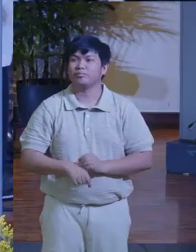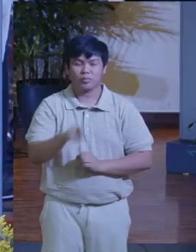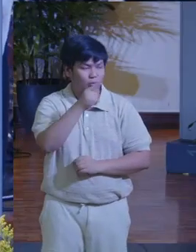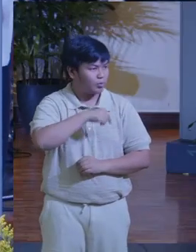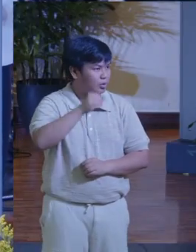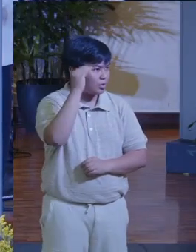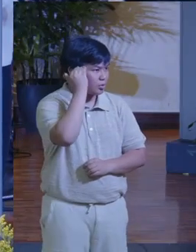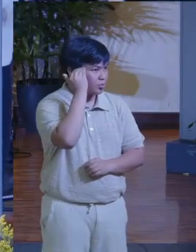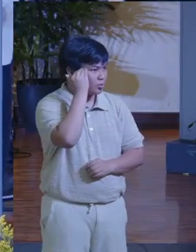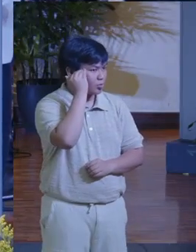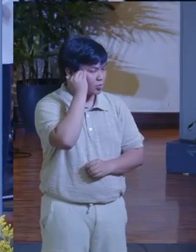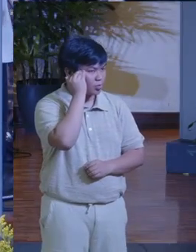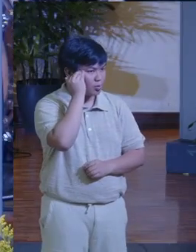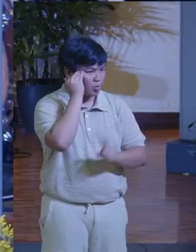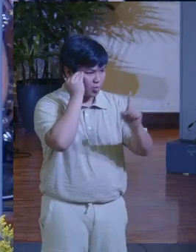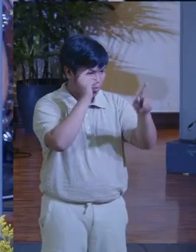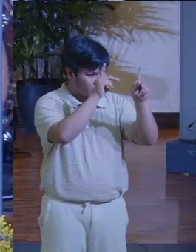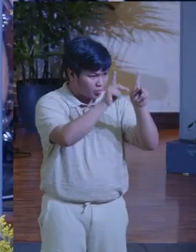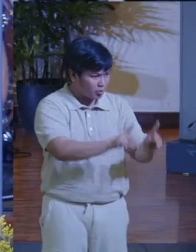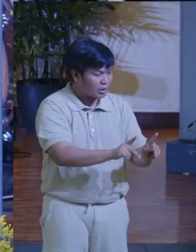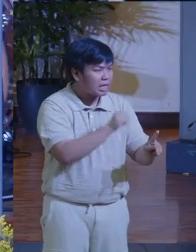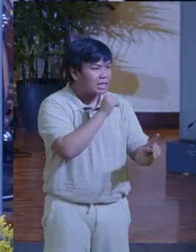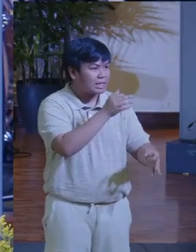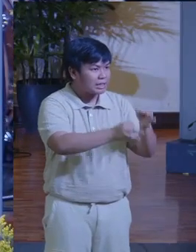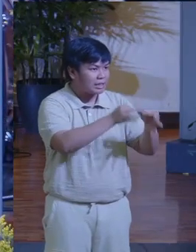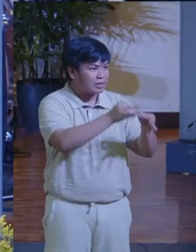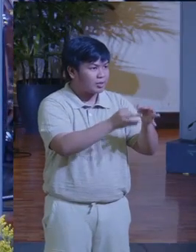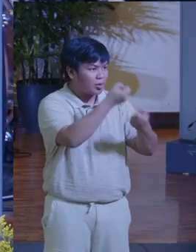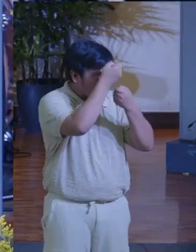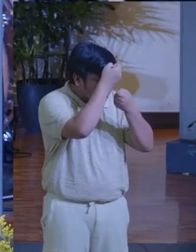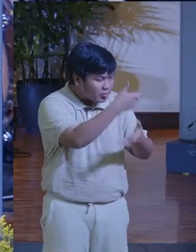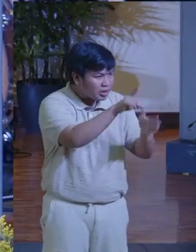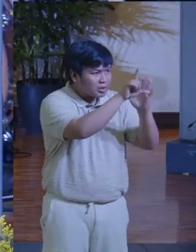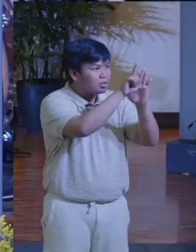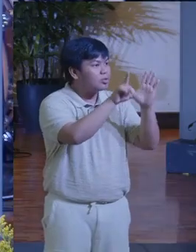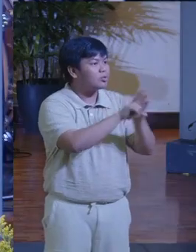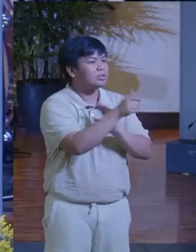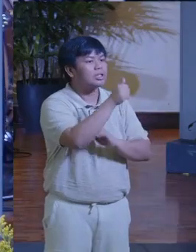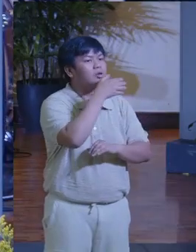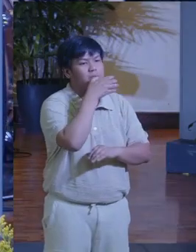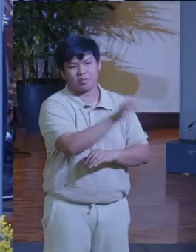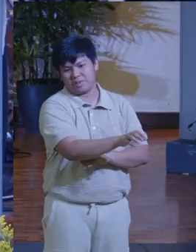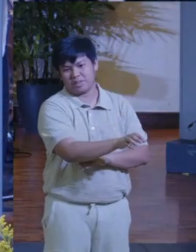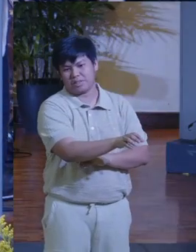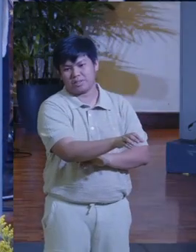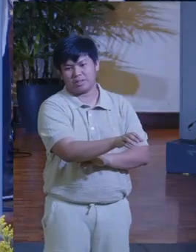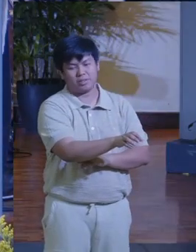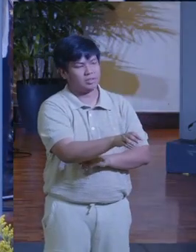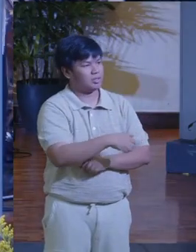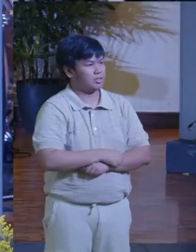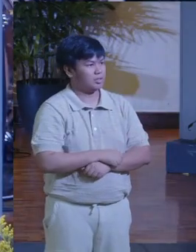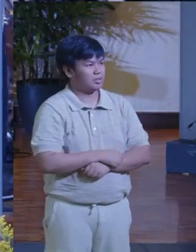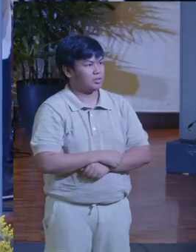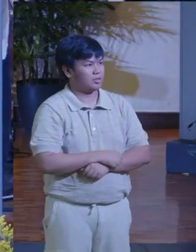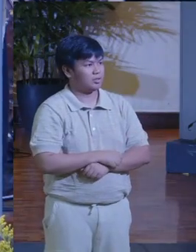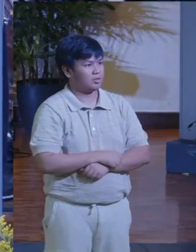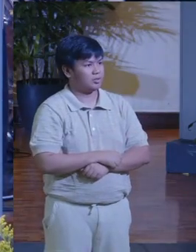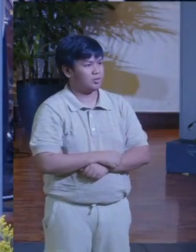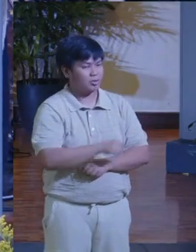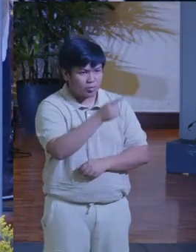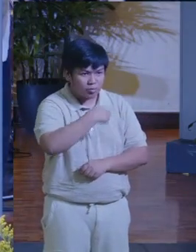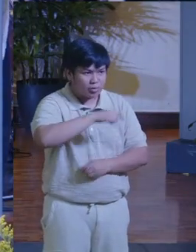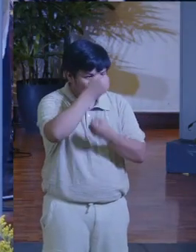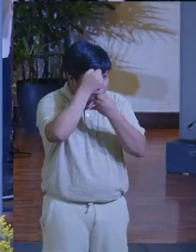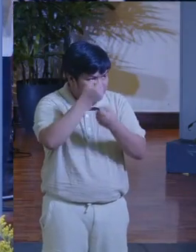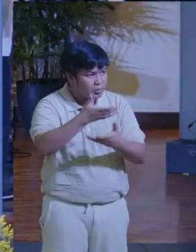that a person is not justified by works of the law. So we also have believed in Christ